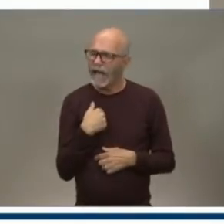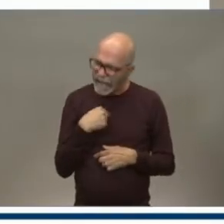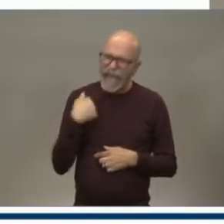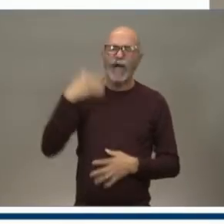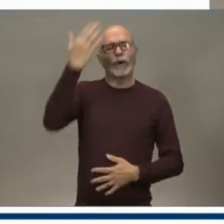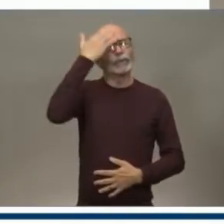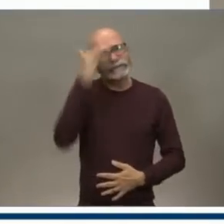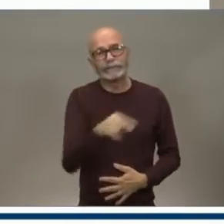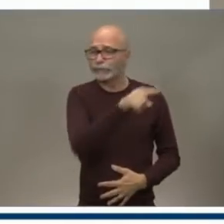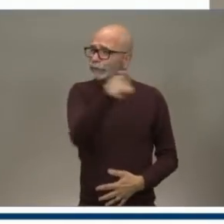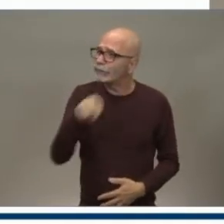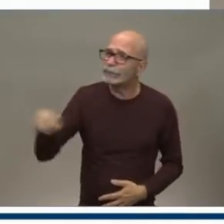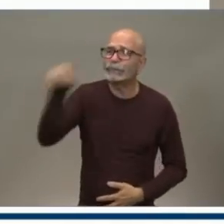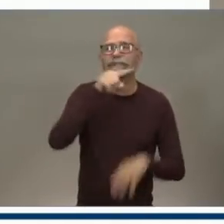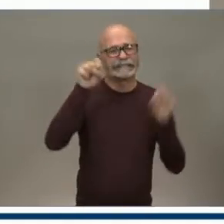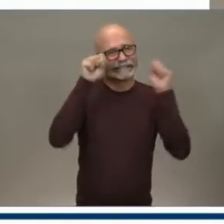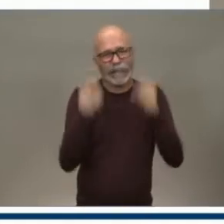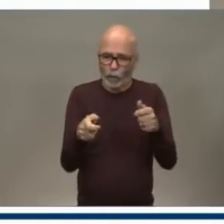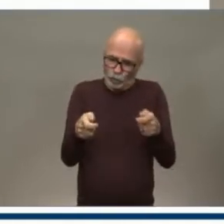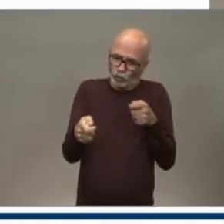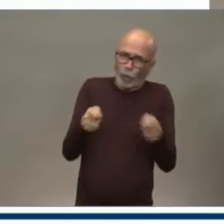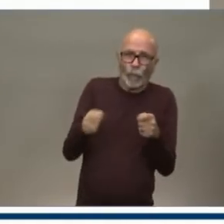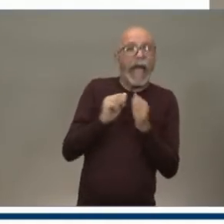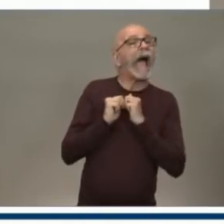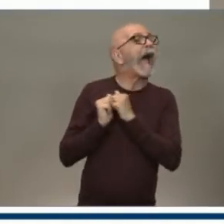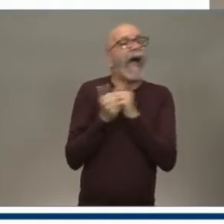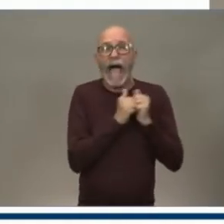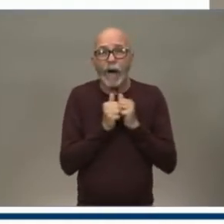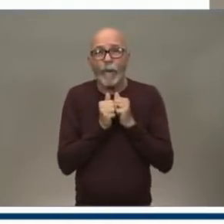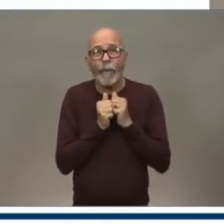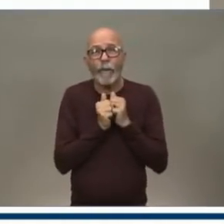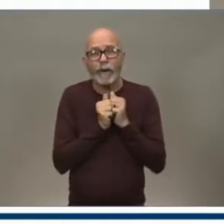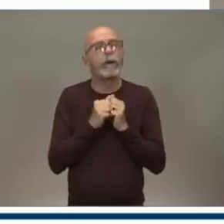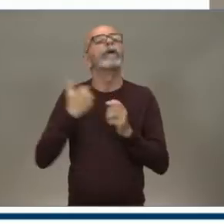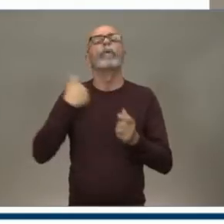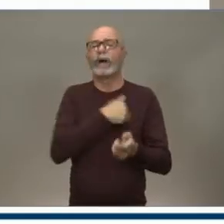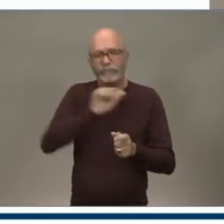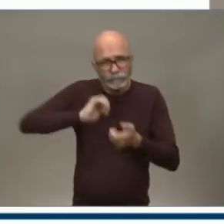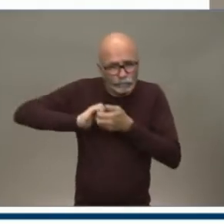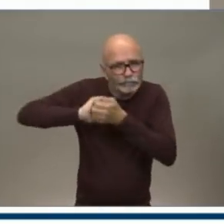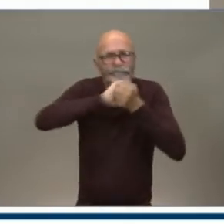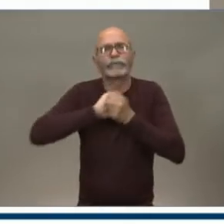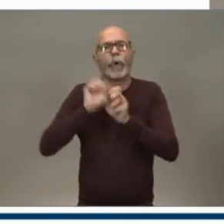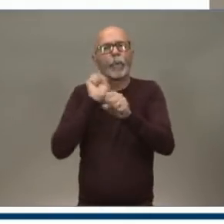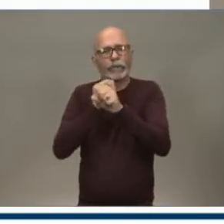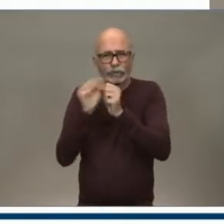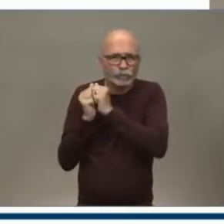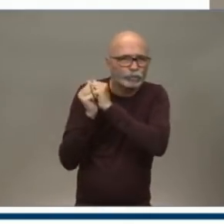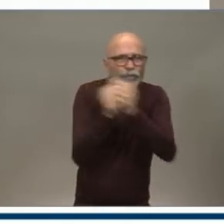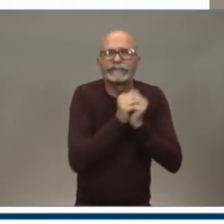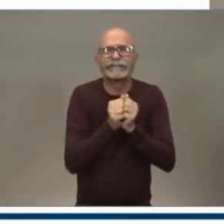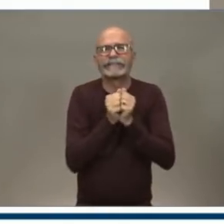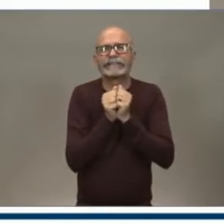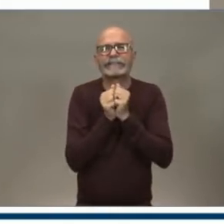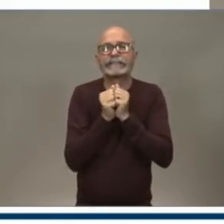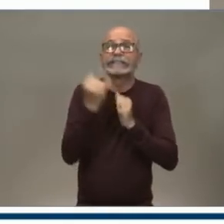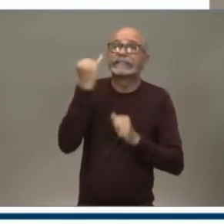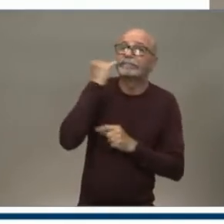do together. There isn't any one solution, but there are 960,000 Nova Scotians, so